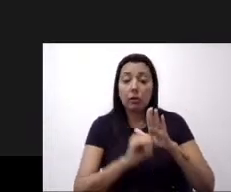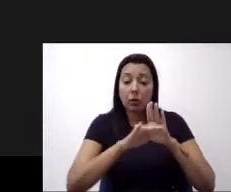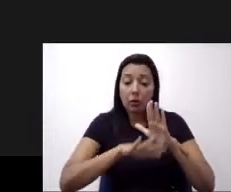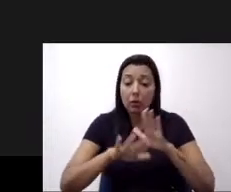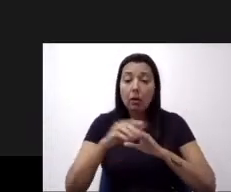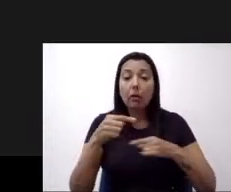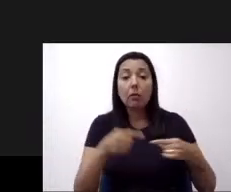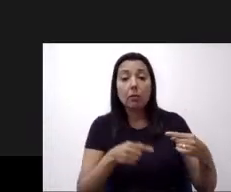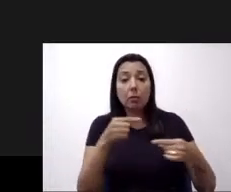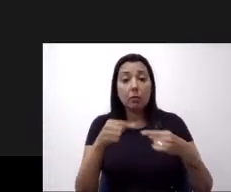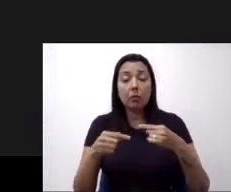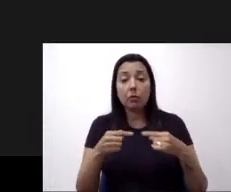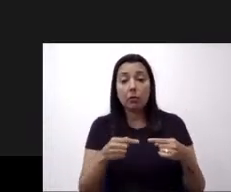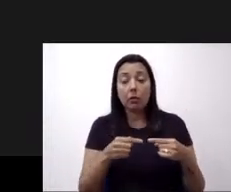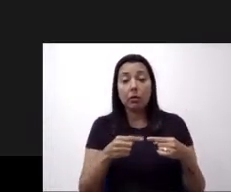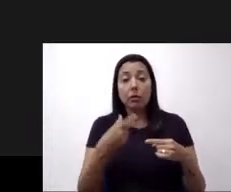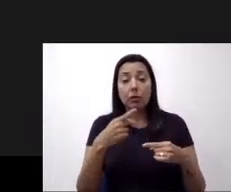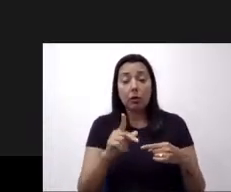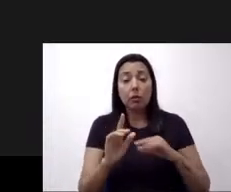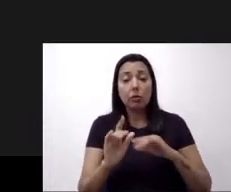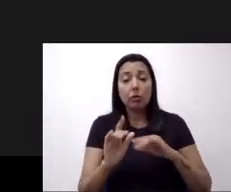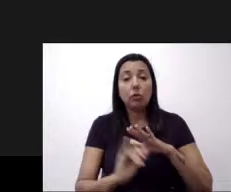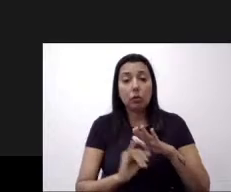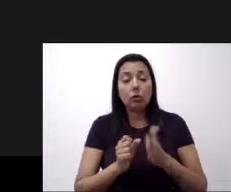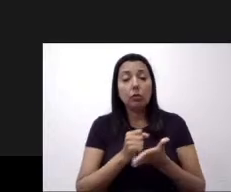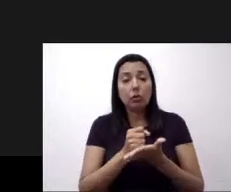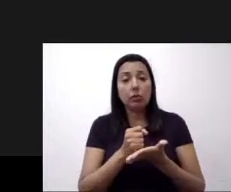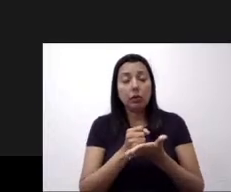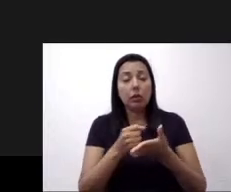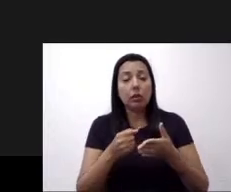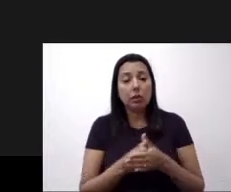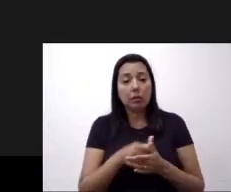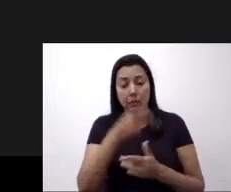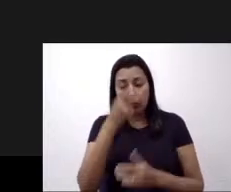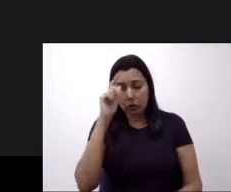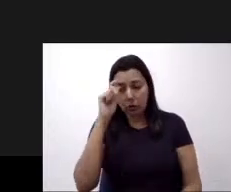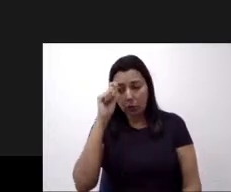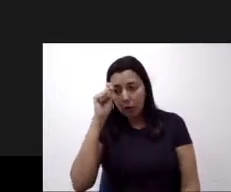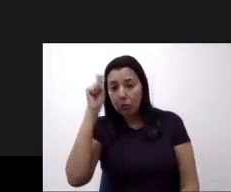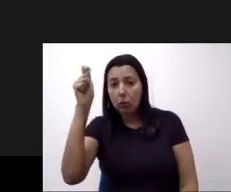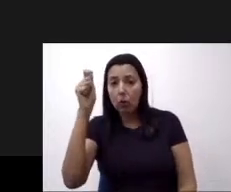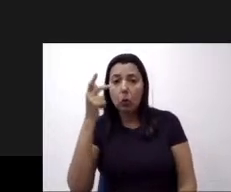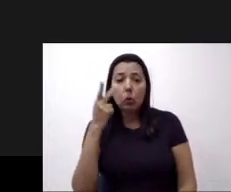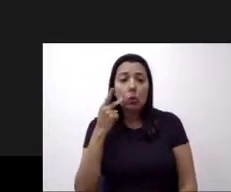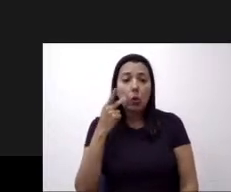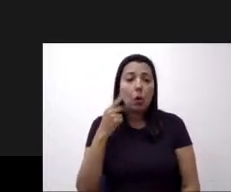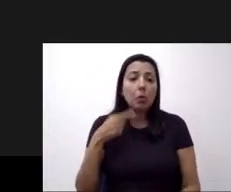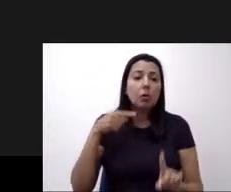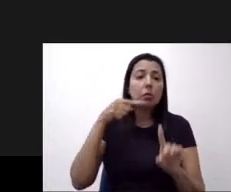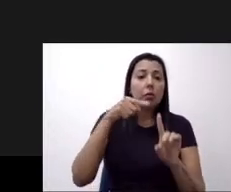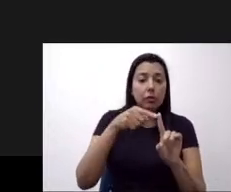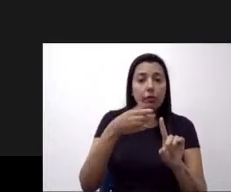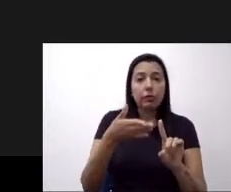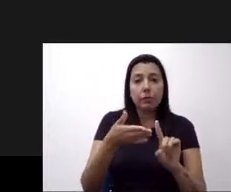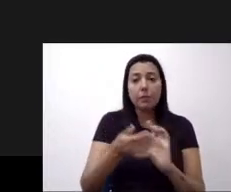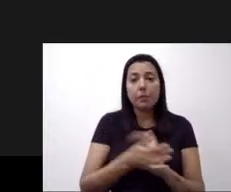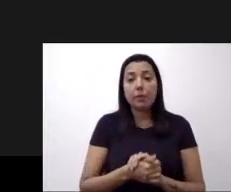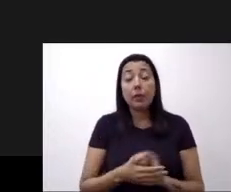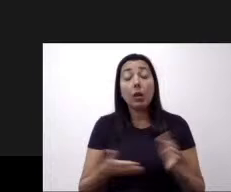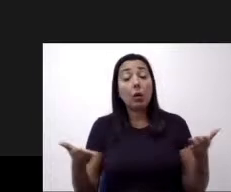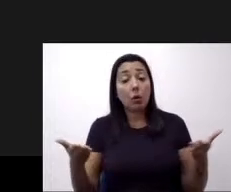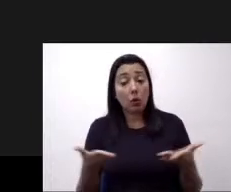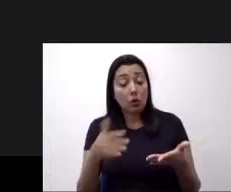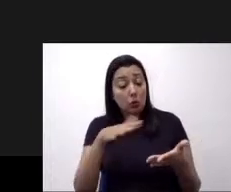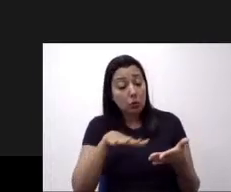dedicated institution, actors, norms, and goals. Today, this policy sector can also be